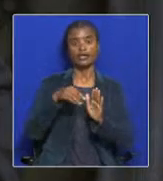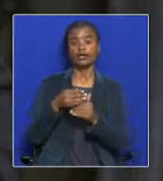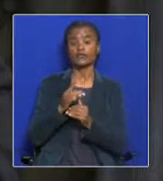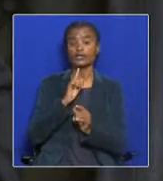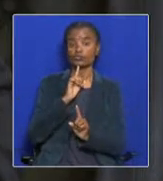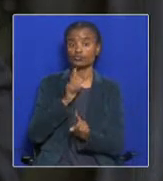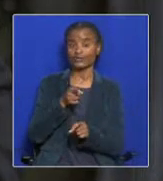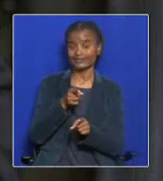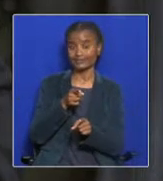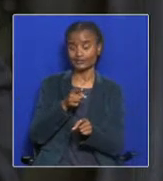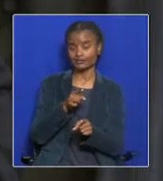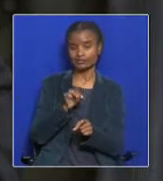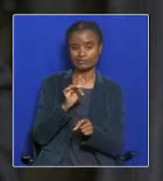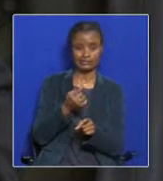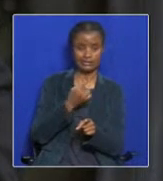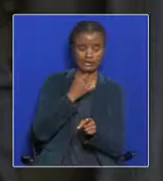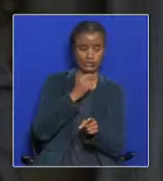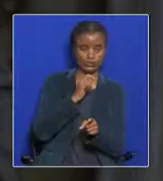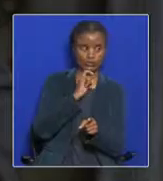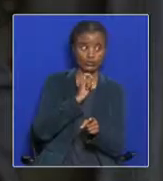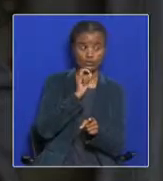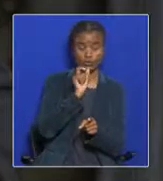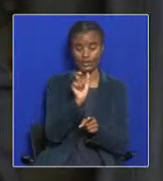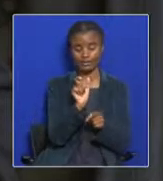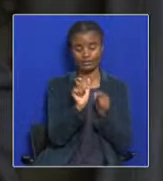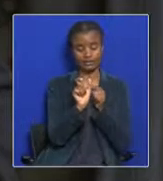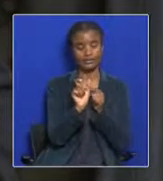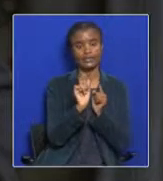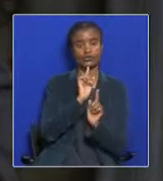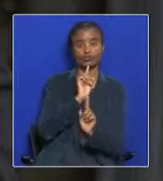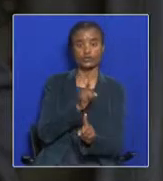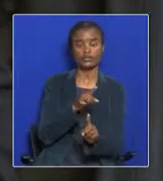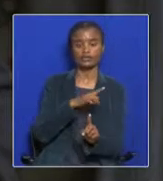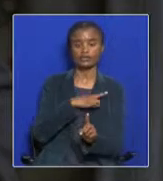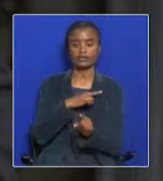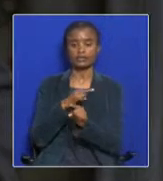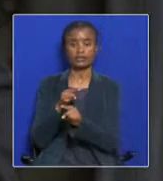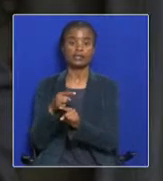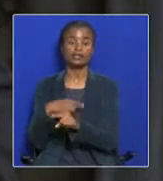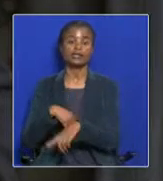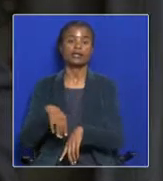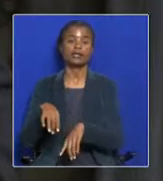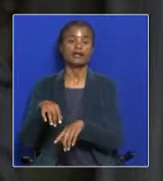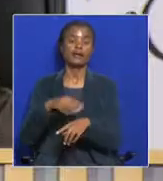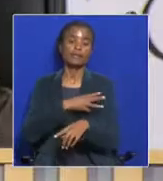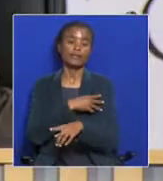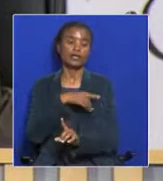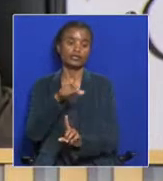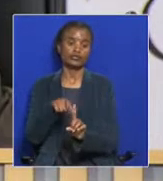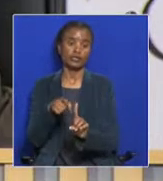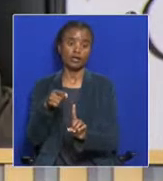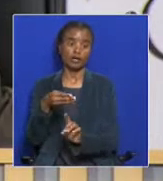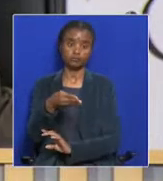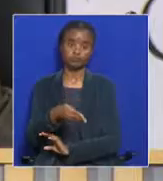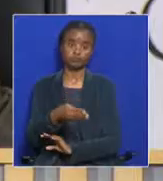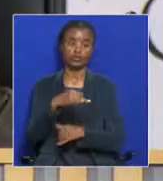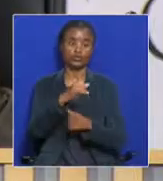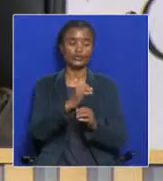depot manager that the container must remain there. It must not be moved. Yes, Commissioner.